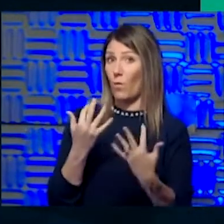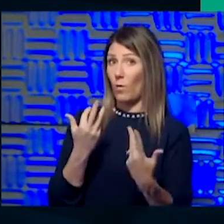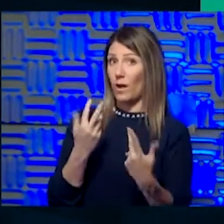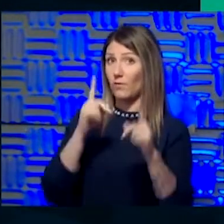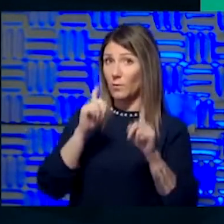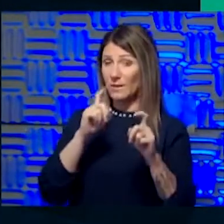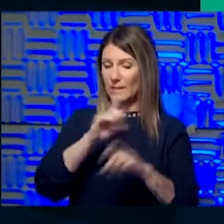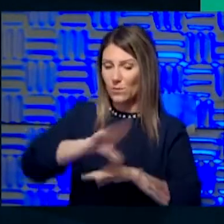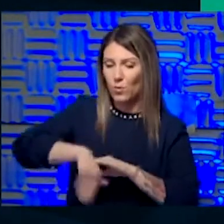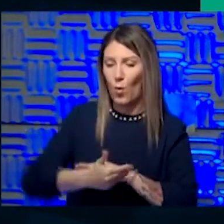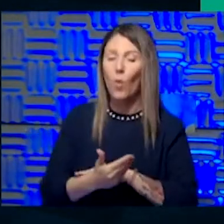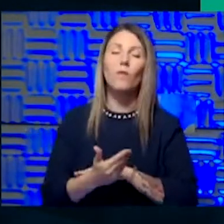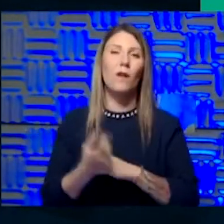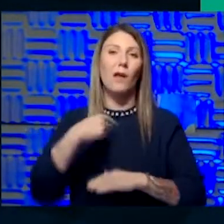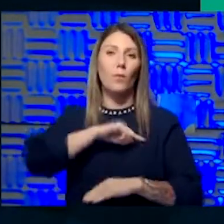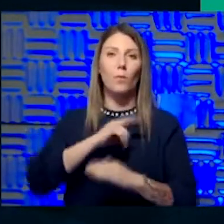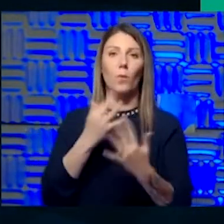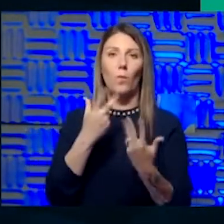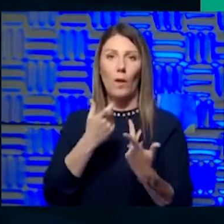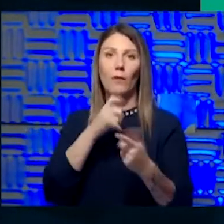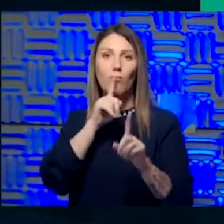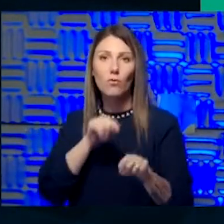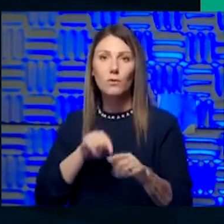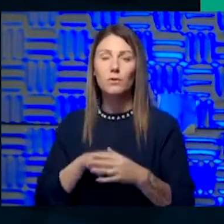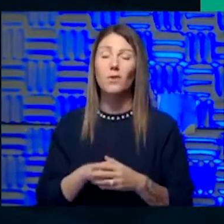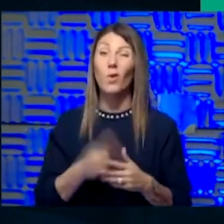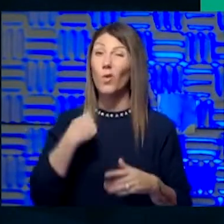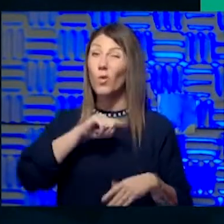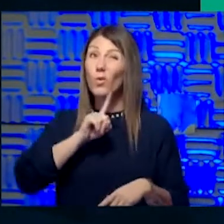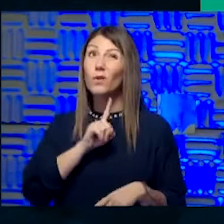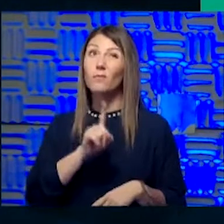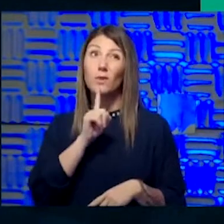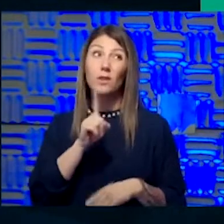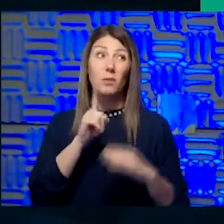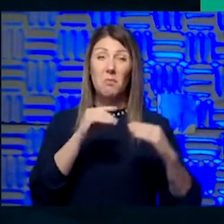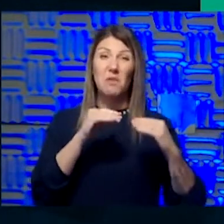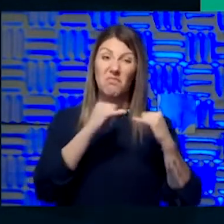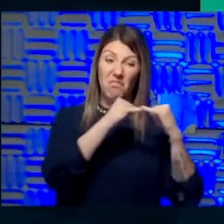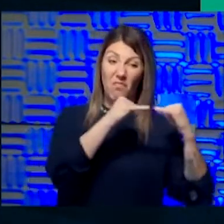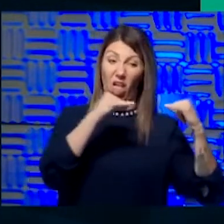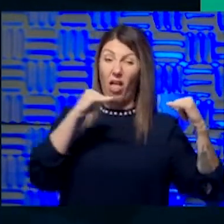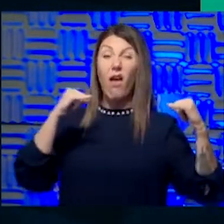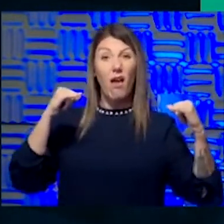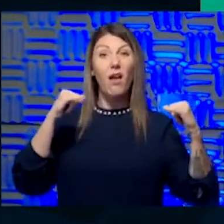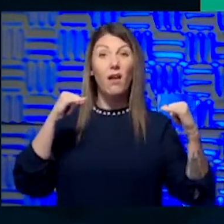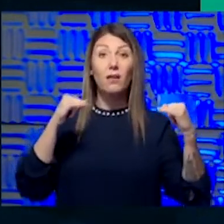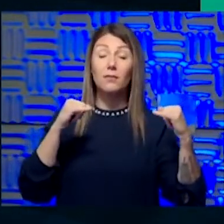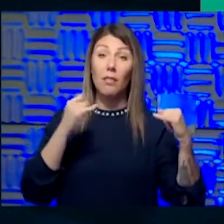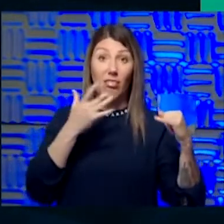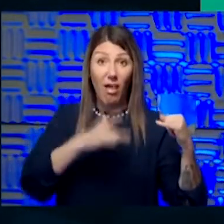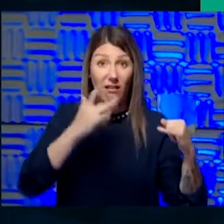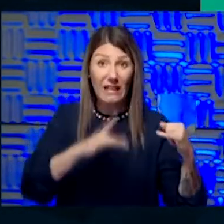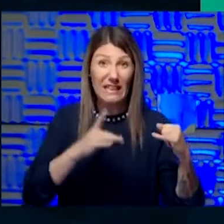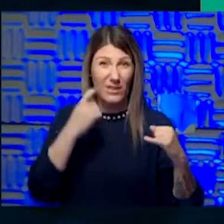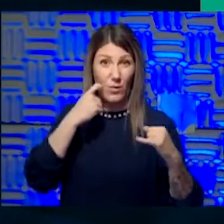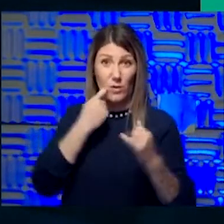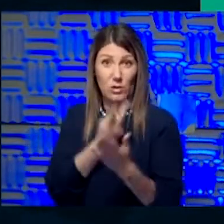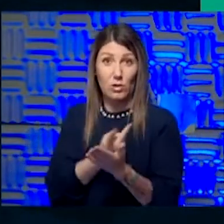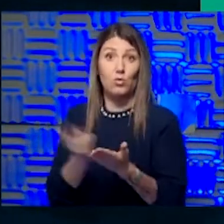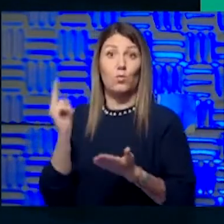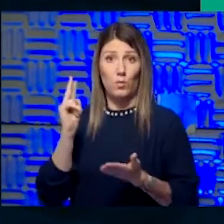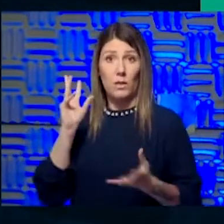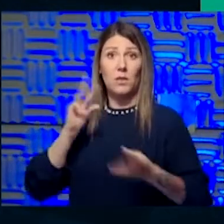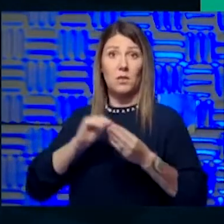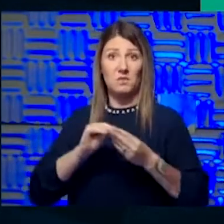overnight. And we've been pretty flat over the last week or 2, luckily.